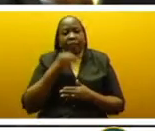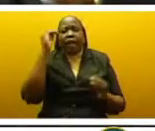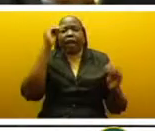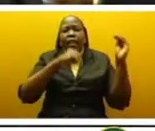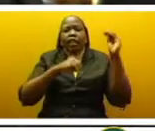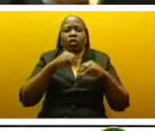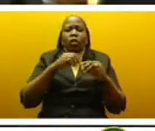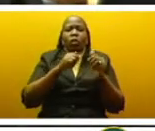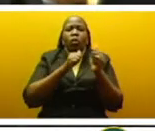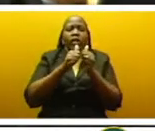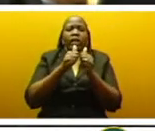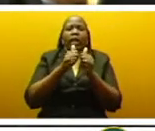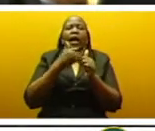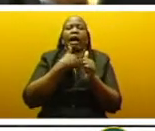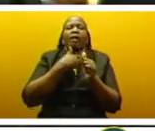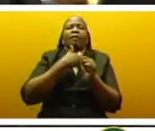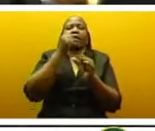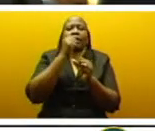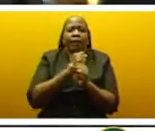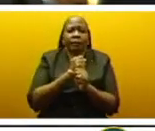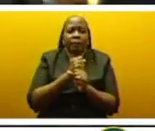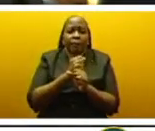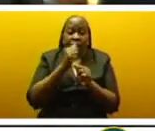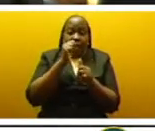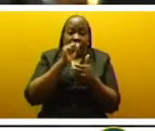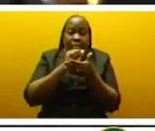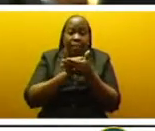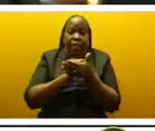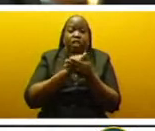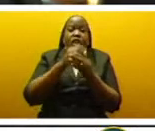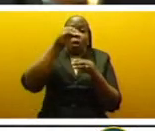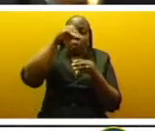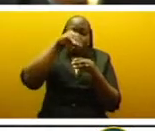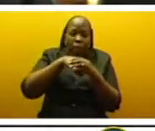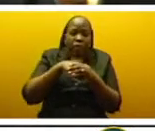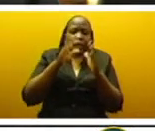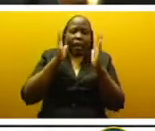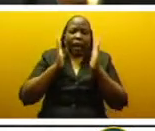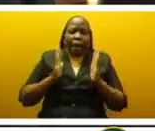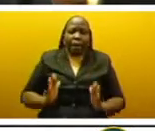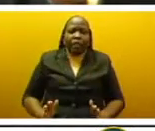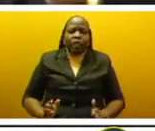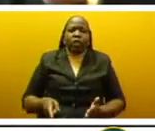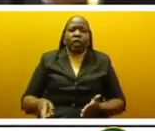place that is putting somebody in office